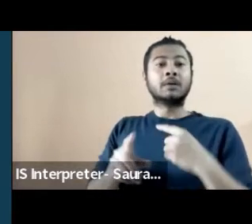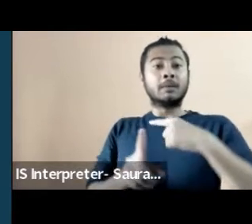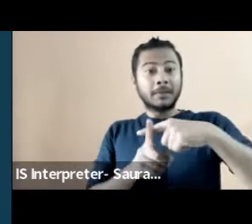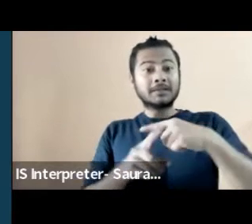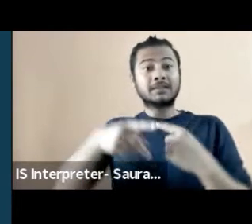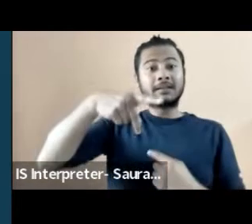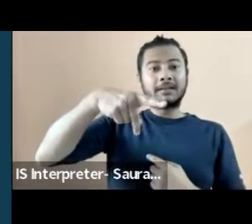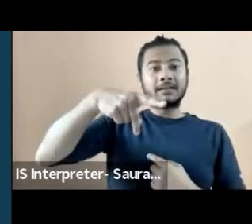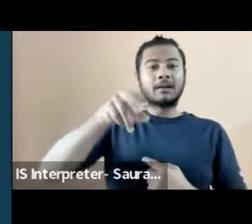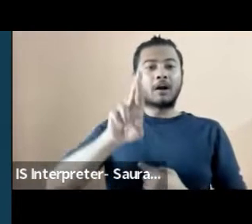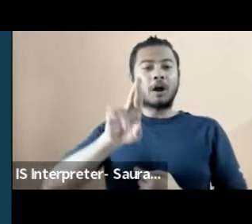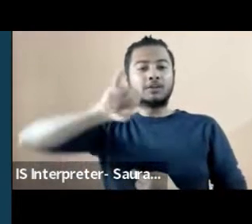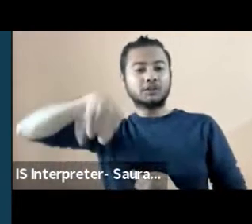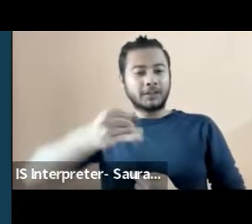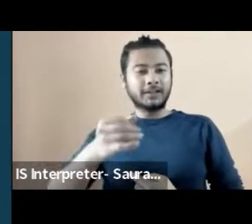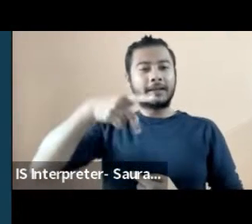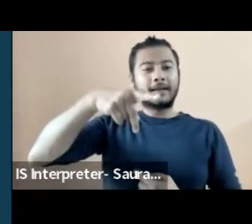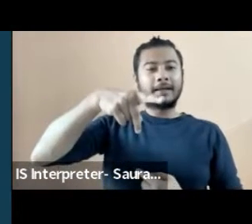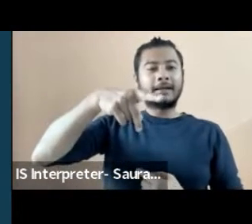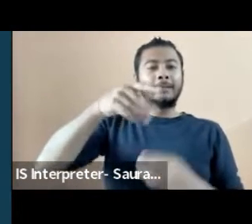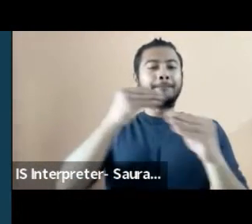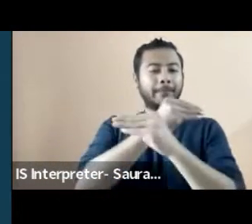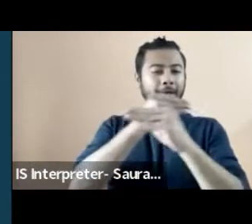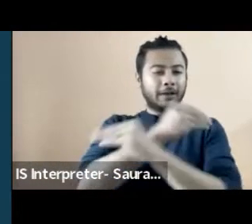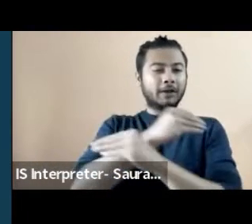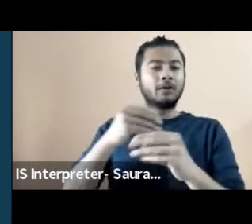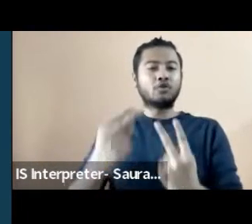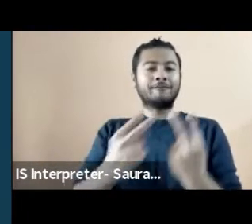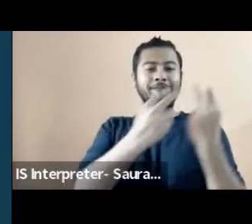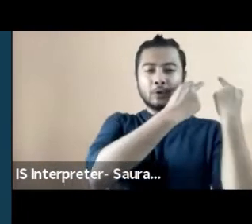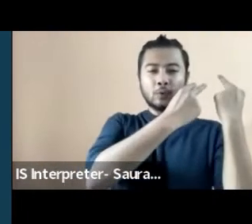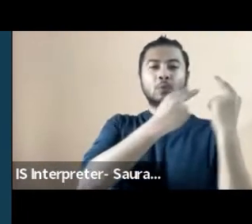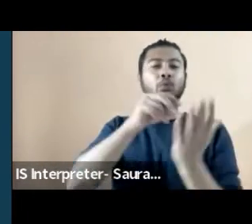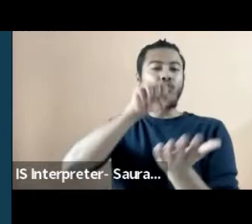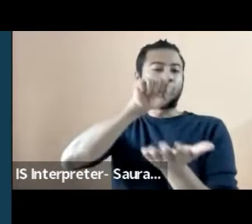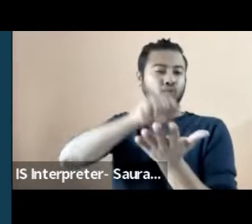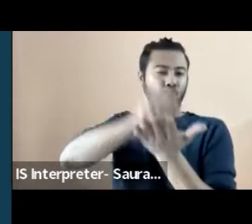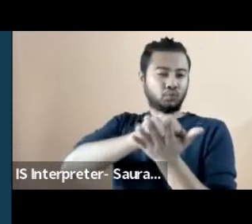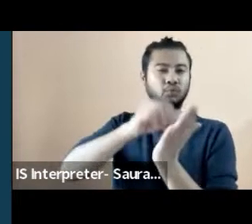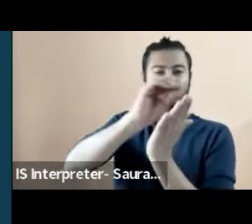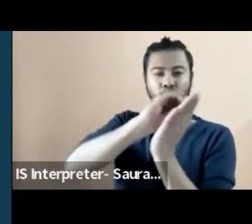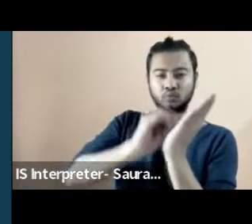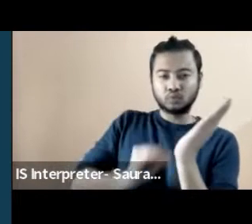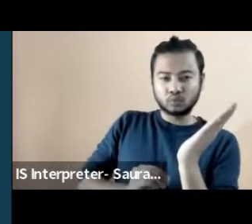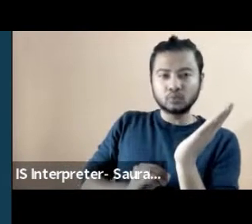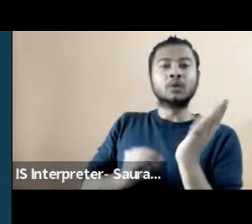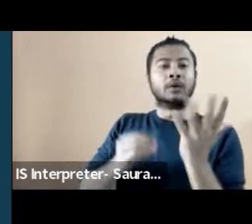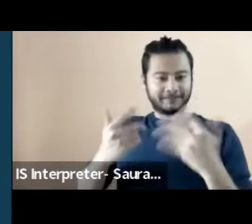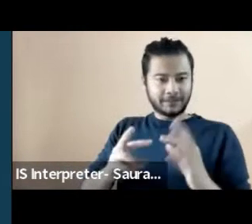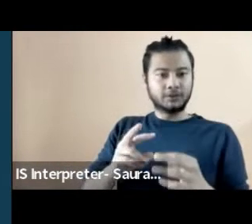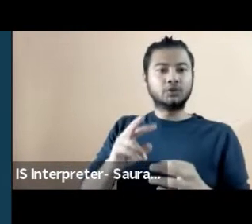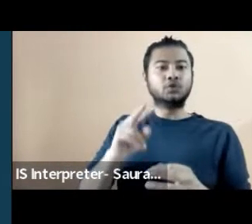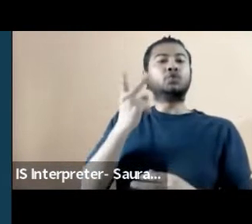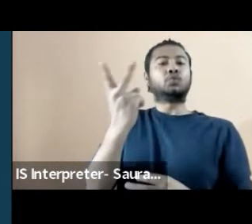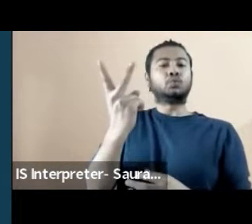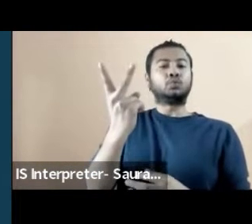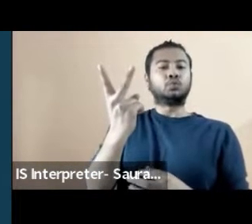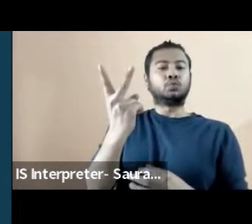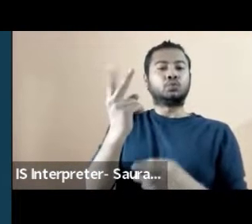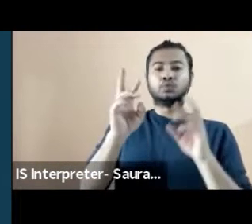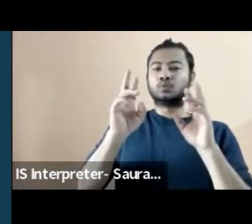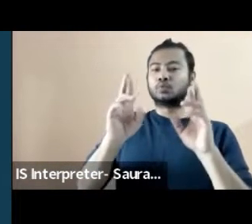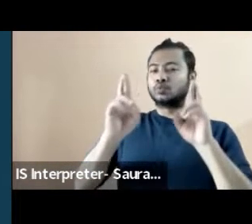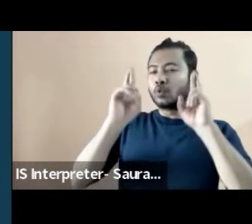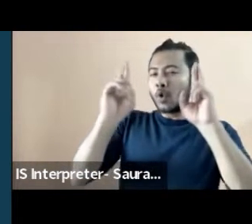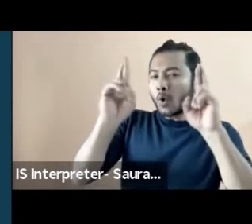publications, 2 of them, and we have and we are proposing it to be co-authored with